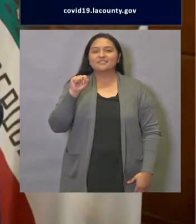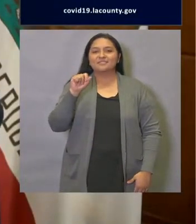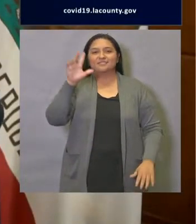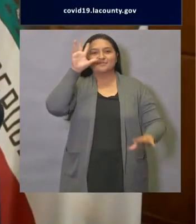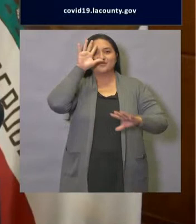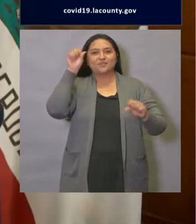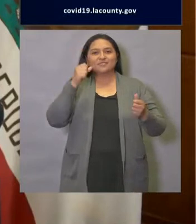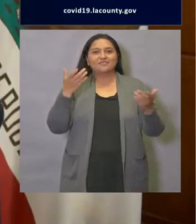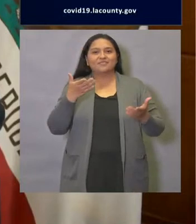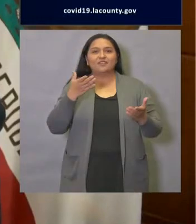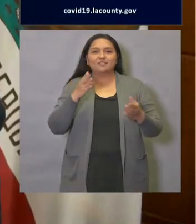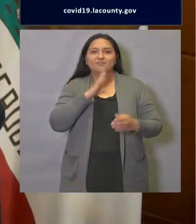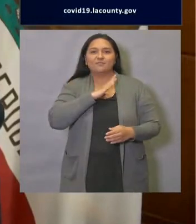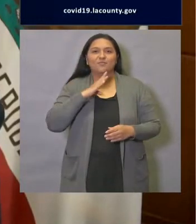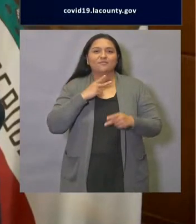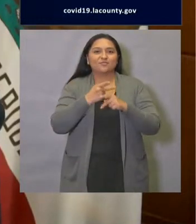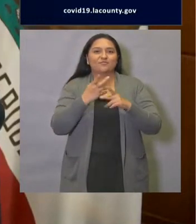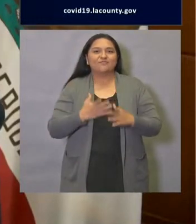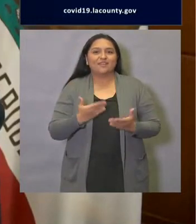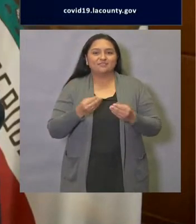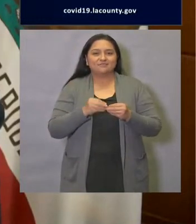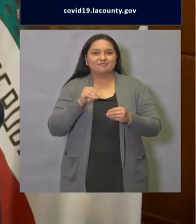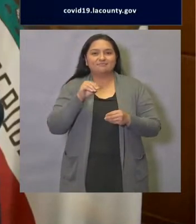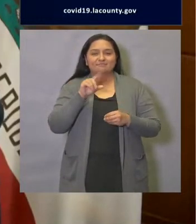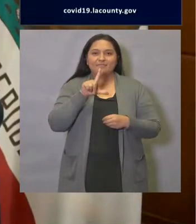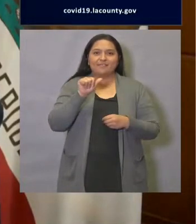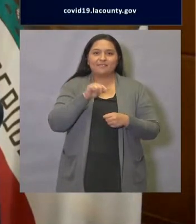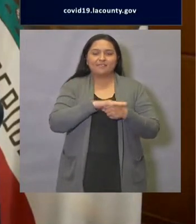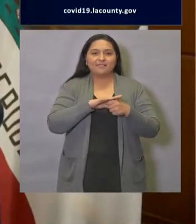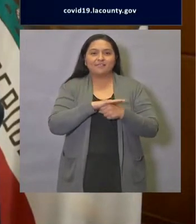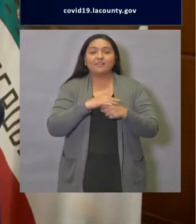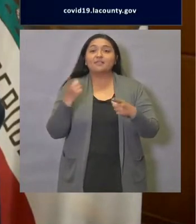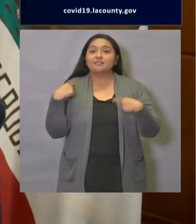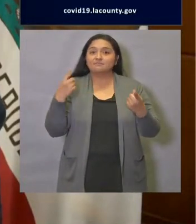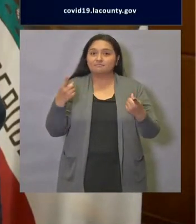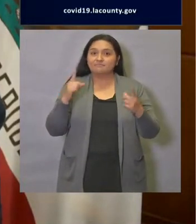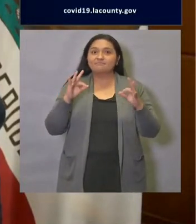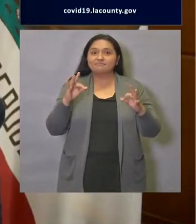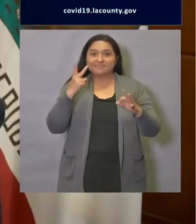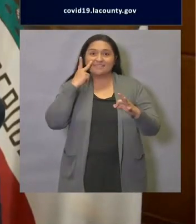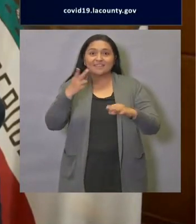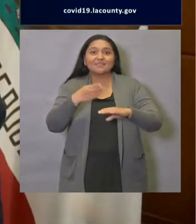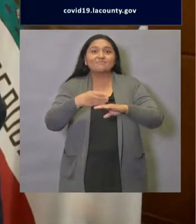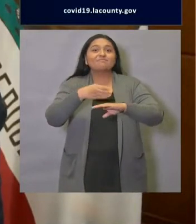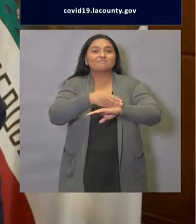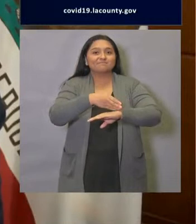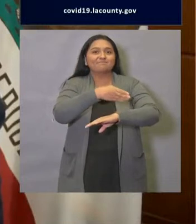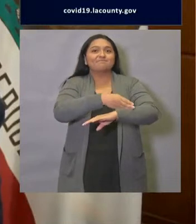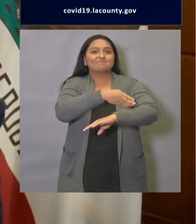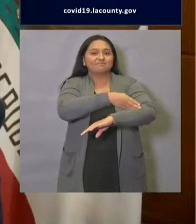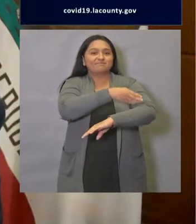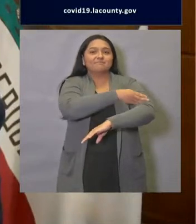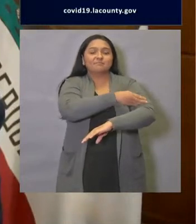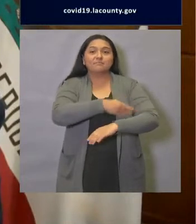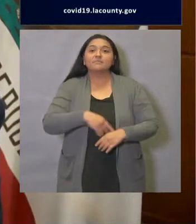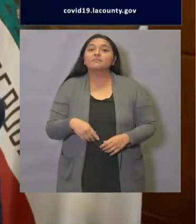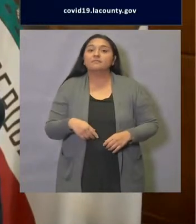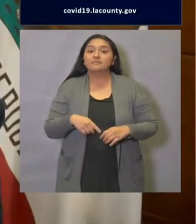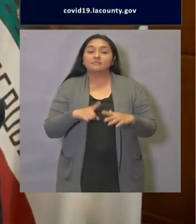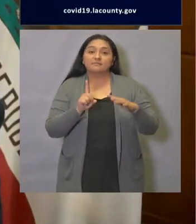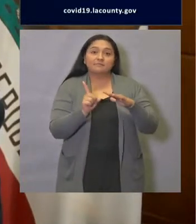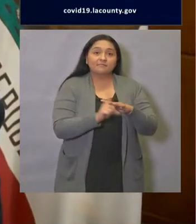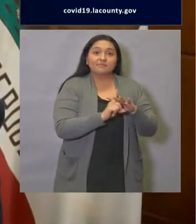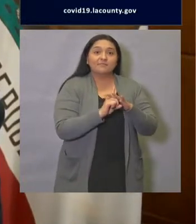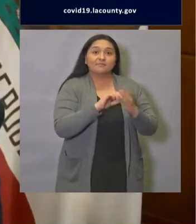Ángeles. Hemos visto un gran progreso en las últimas semanas y con menos casos, nuestros hospitales